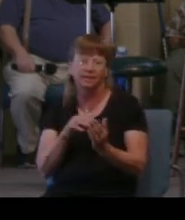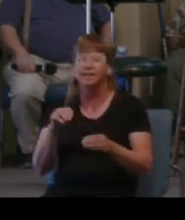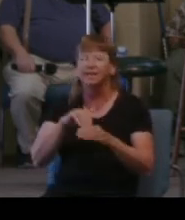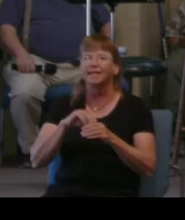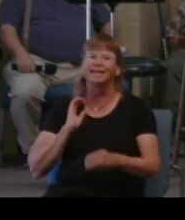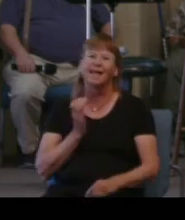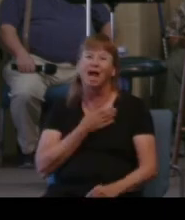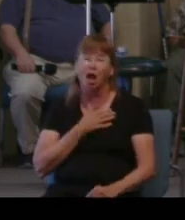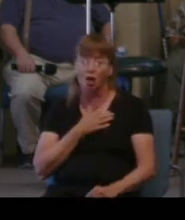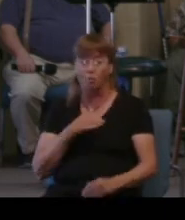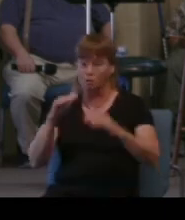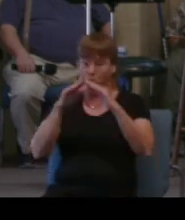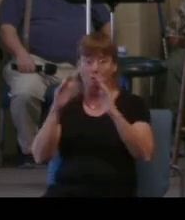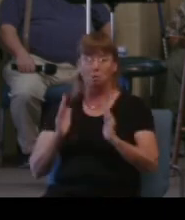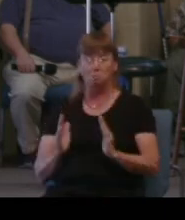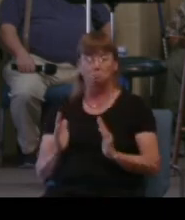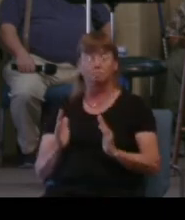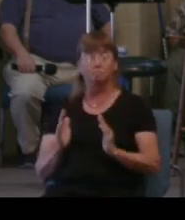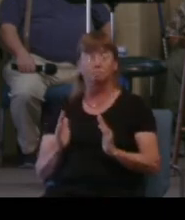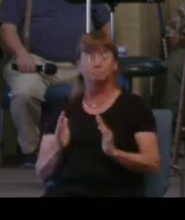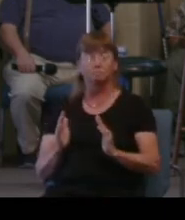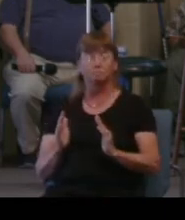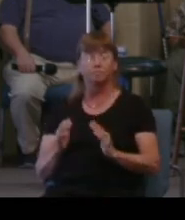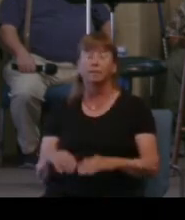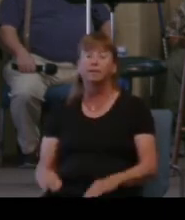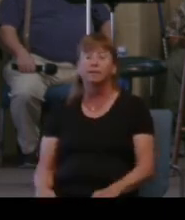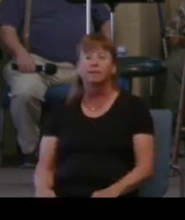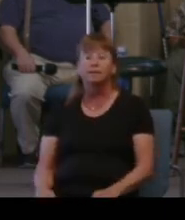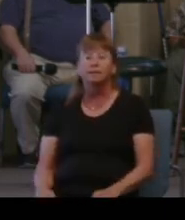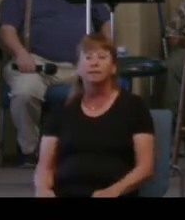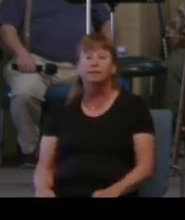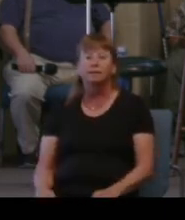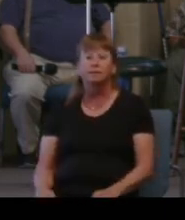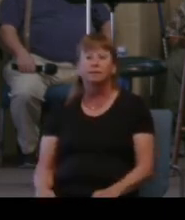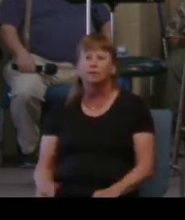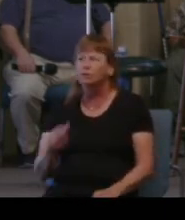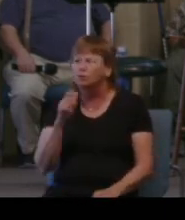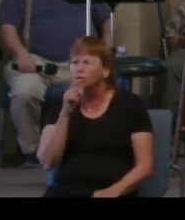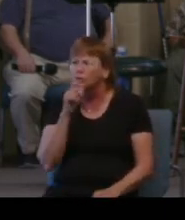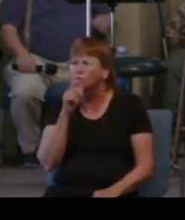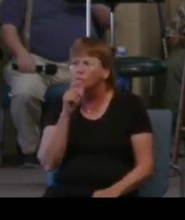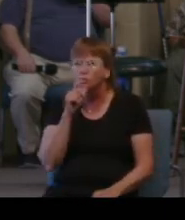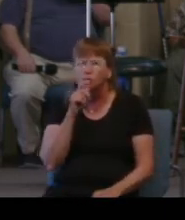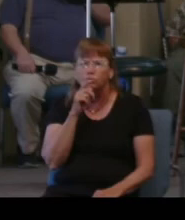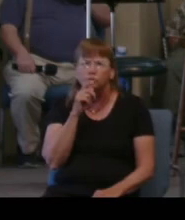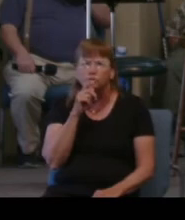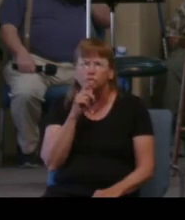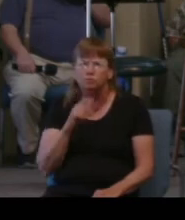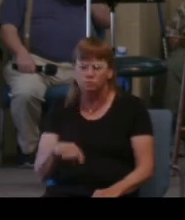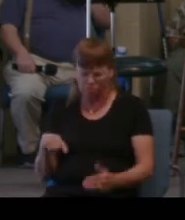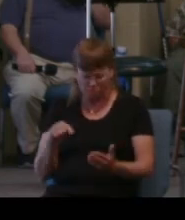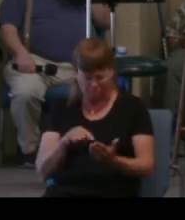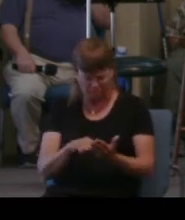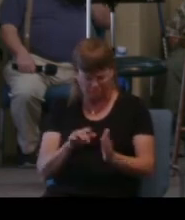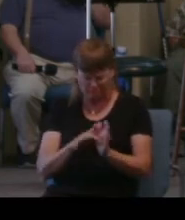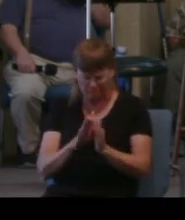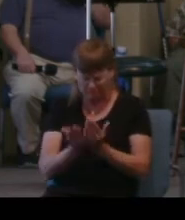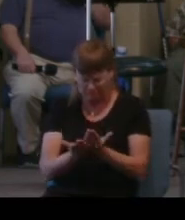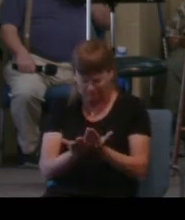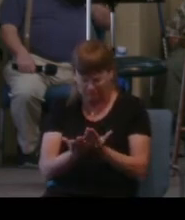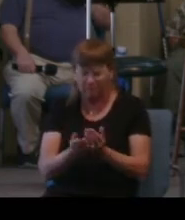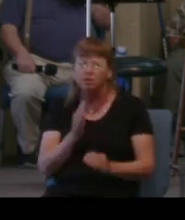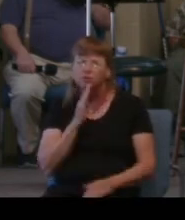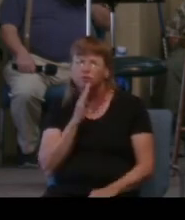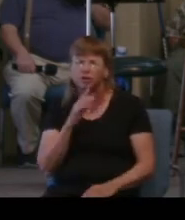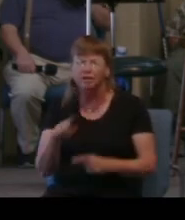Mark and getting to share with students who is the passage talking about. It seems simple to think about, oh, well, I just read it and I know it's about